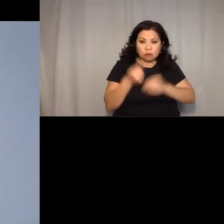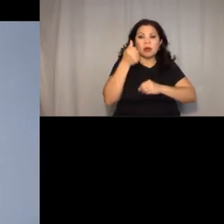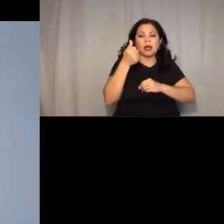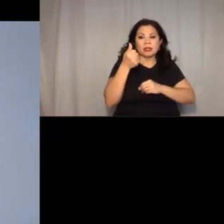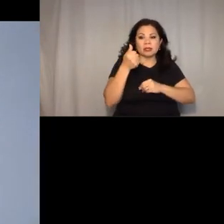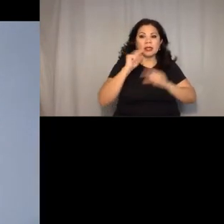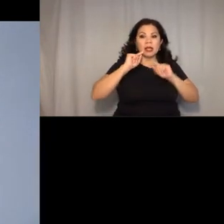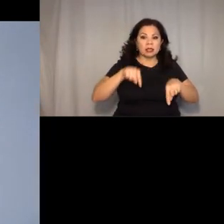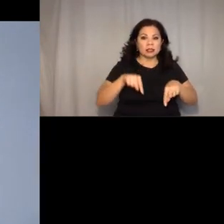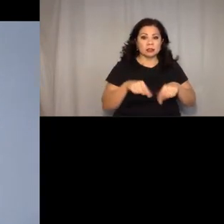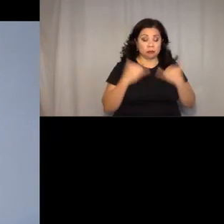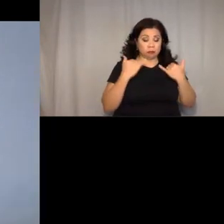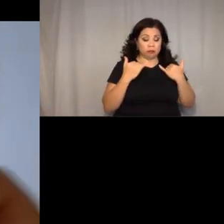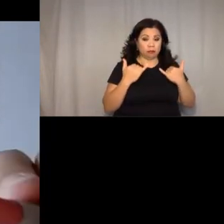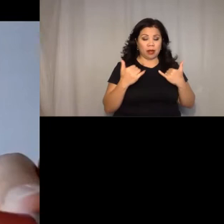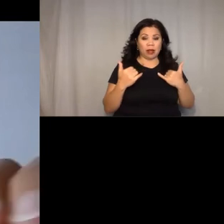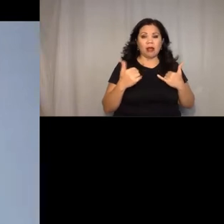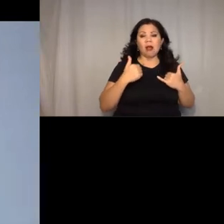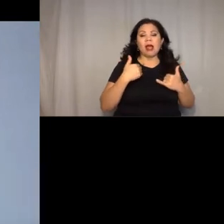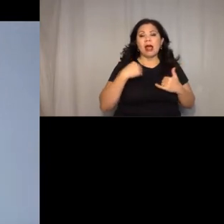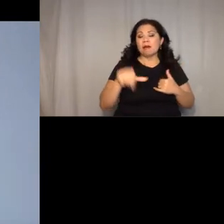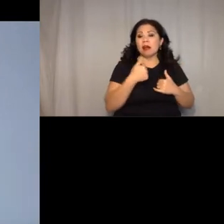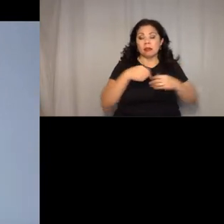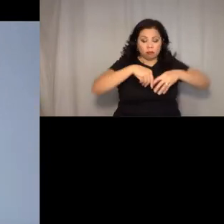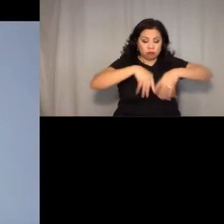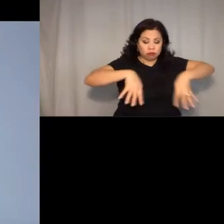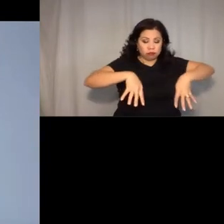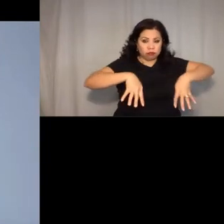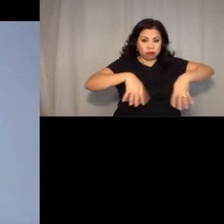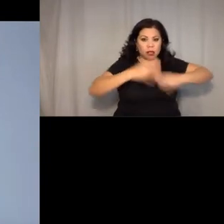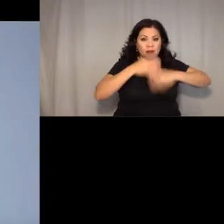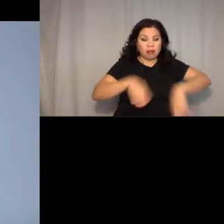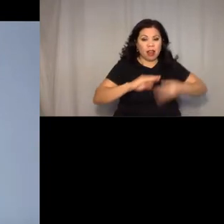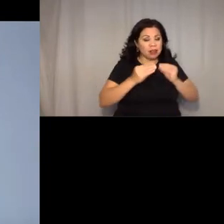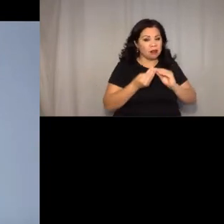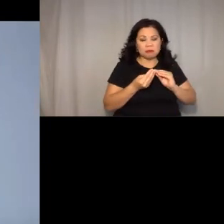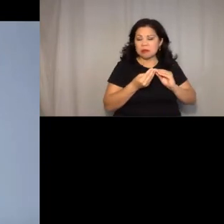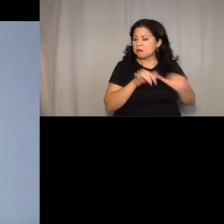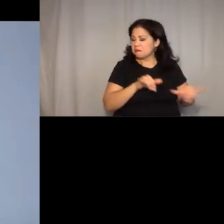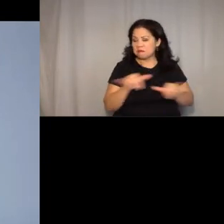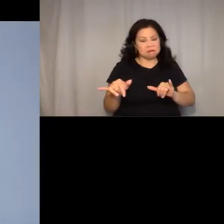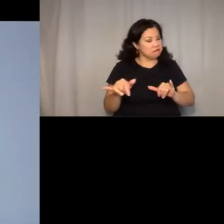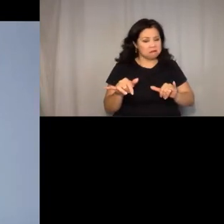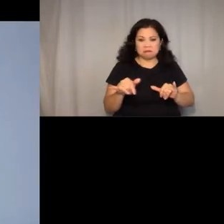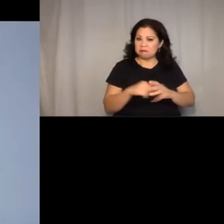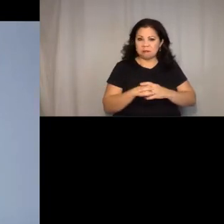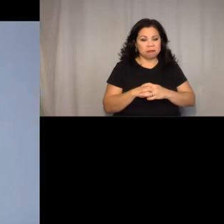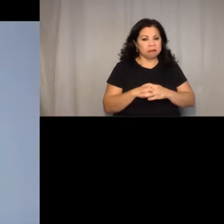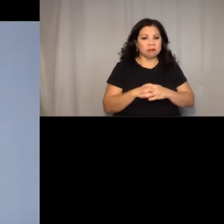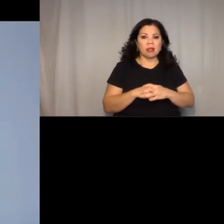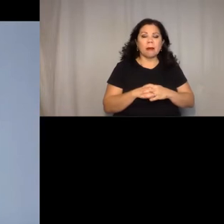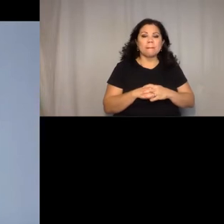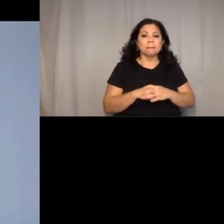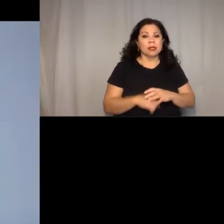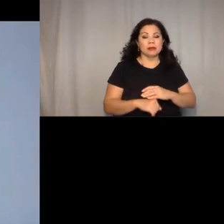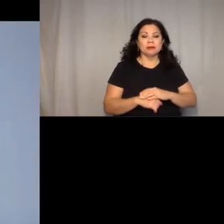this point, they don't have any other factors in common. 2 is the only factor of 2, and 2 cannot go into 5.